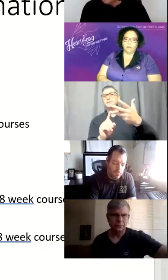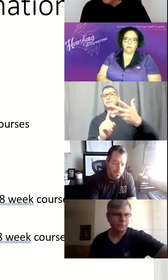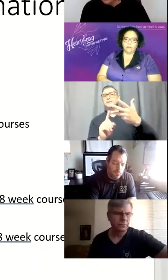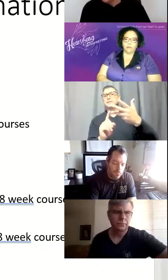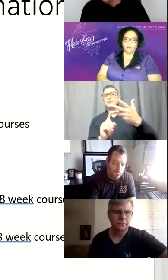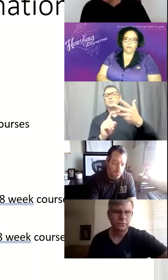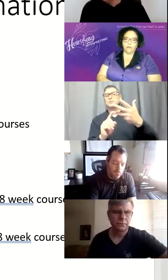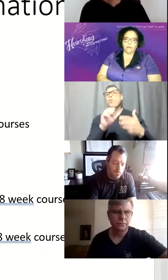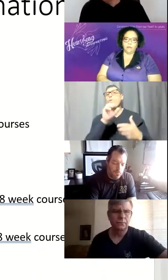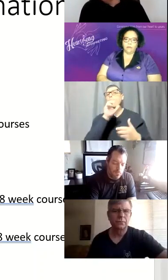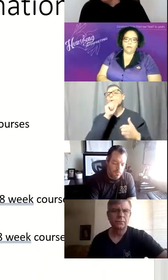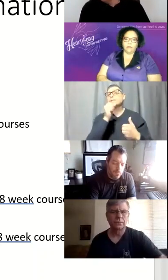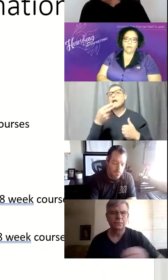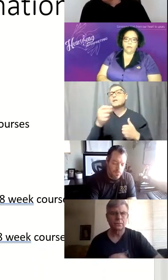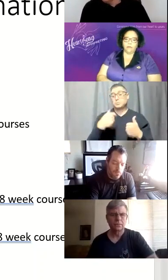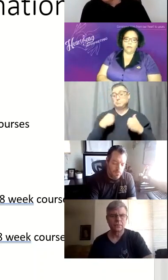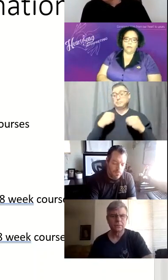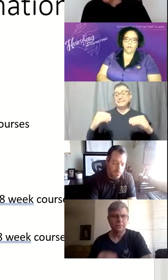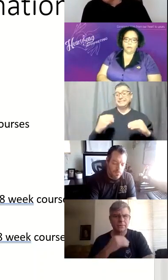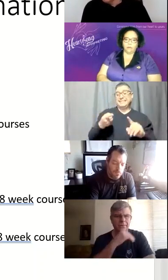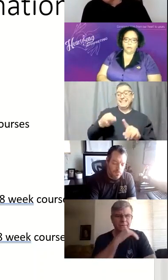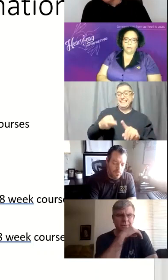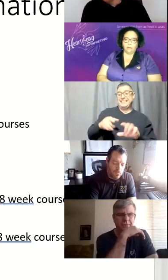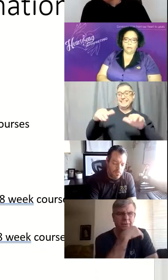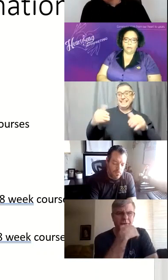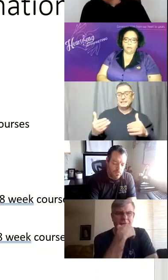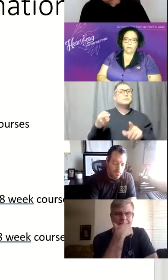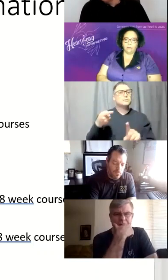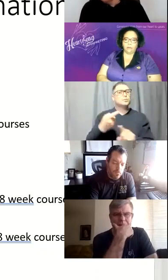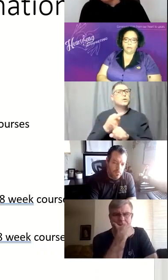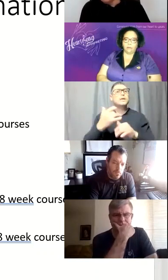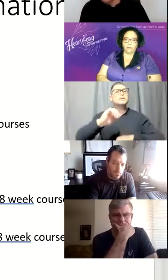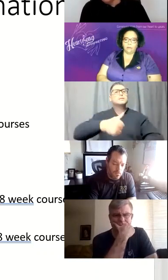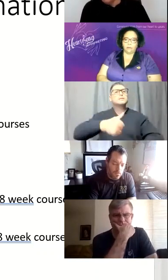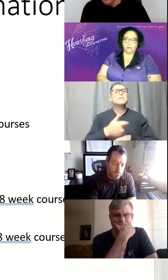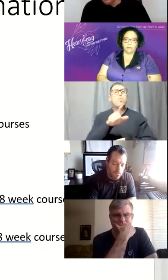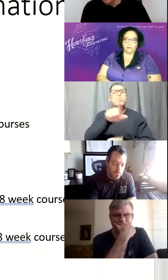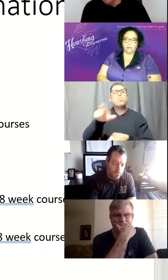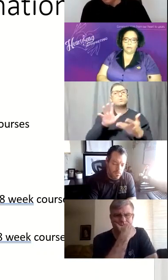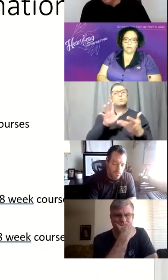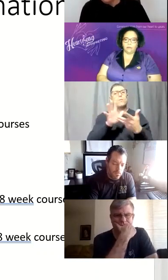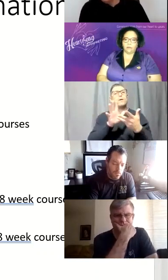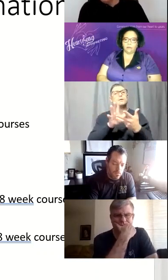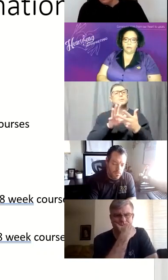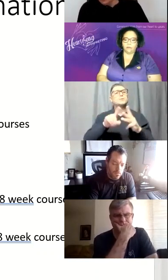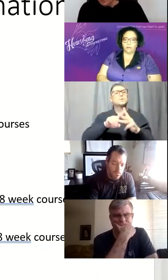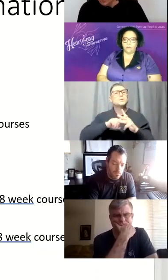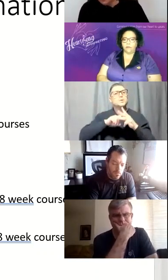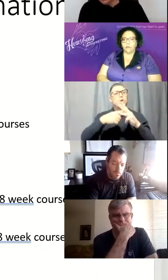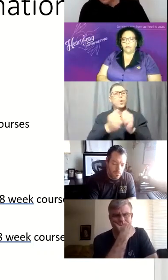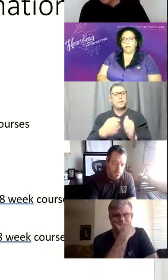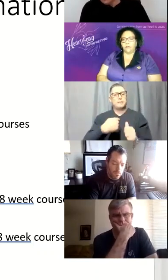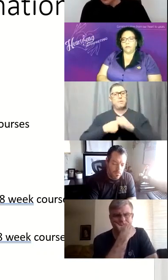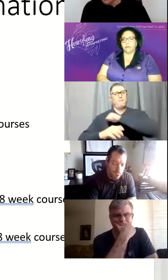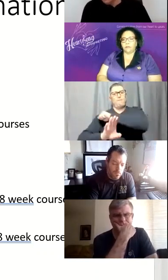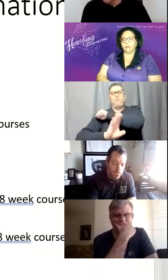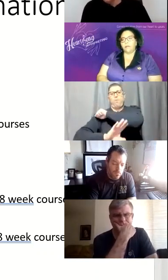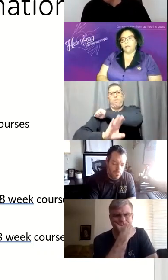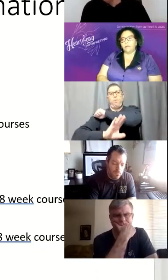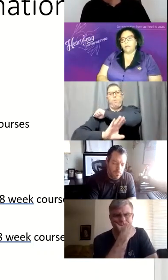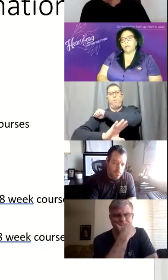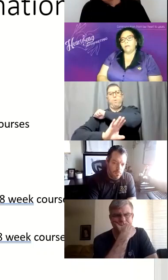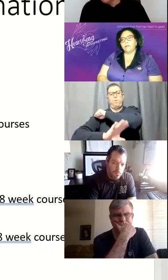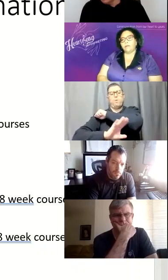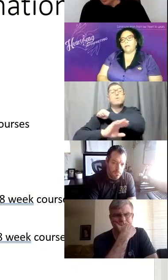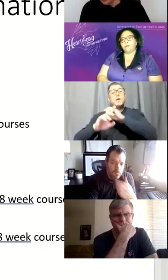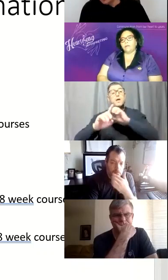I teach that course. And so basically the way it's set up right now is those freshmen start with me in the fall, and they